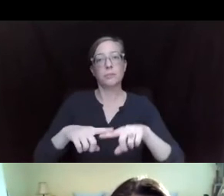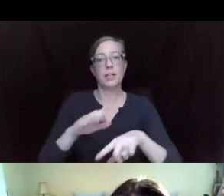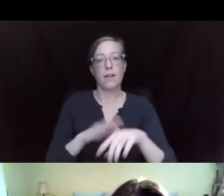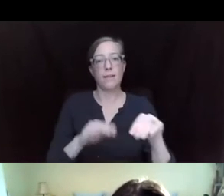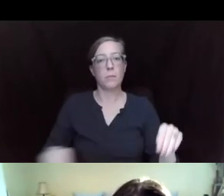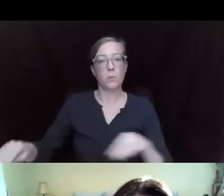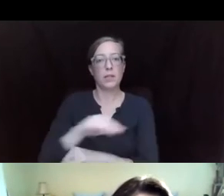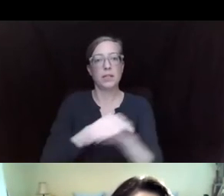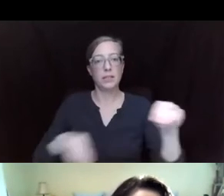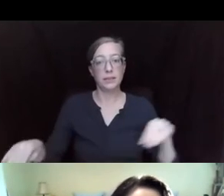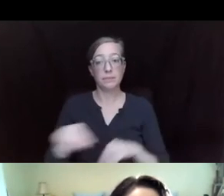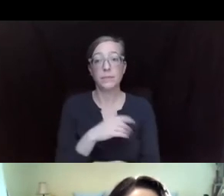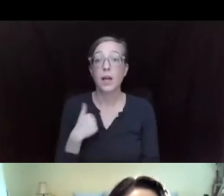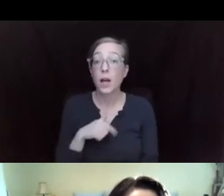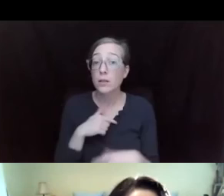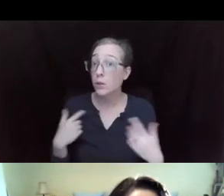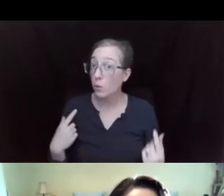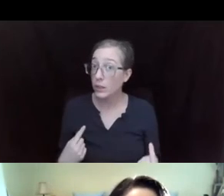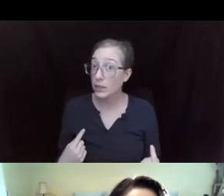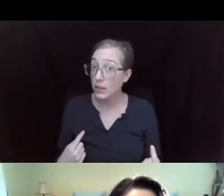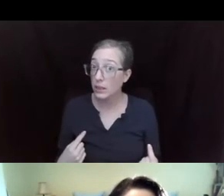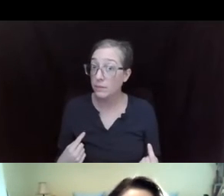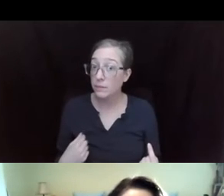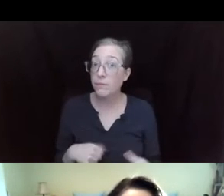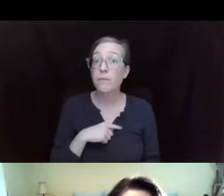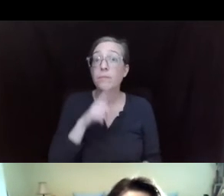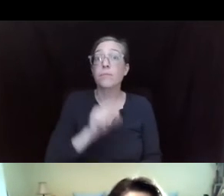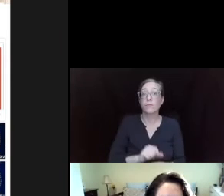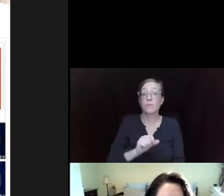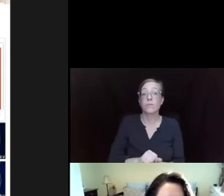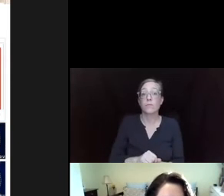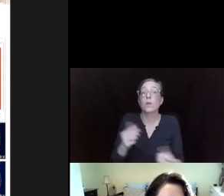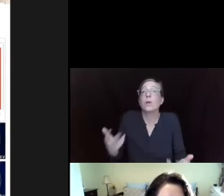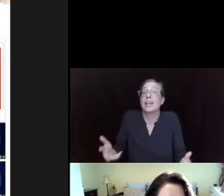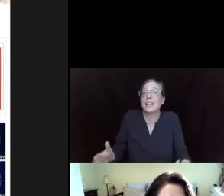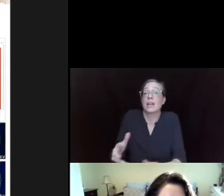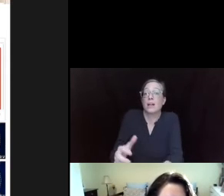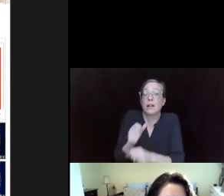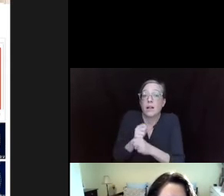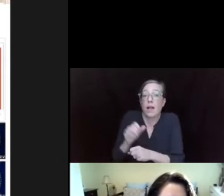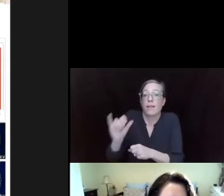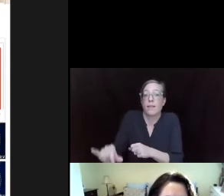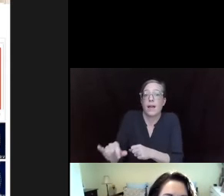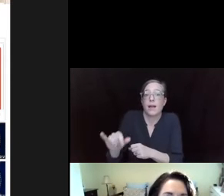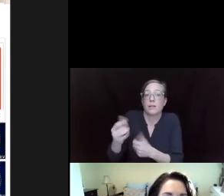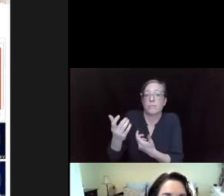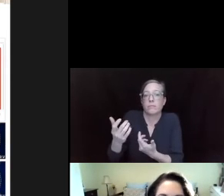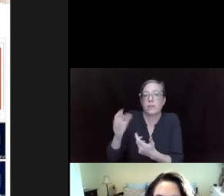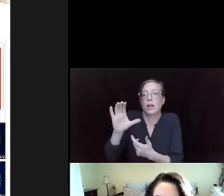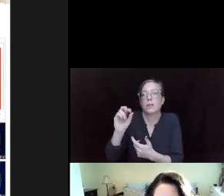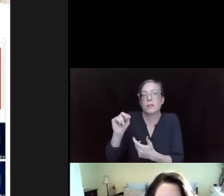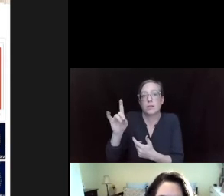did, we actually, after we obtained that electrokinetic equilibrium condition, here